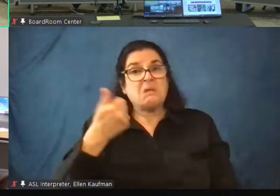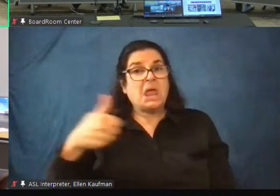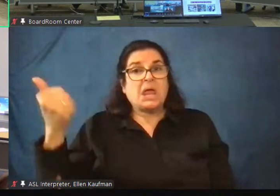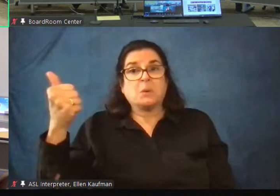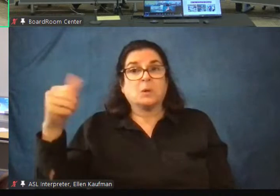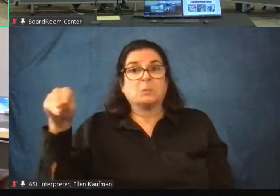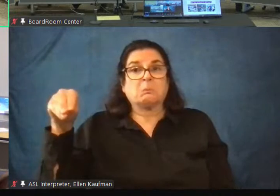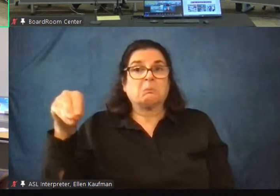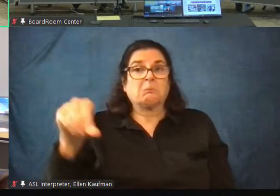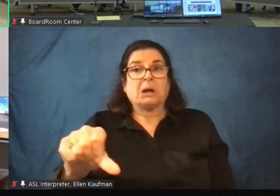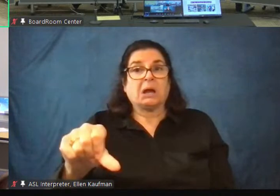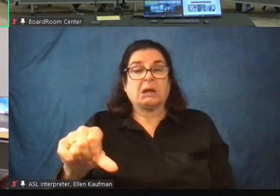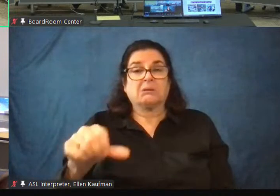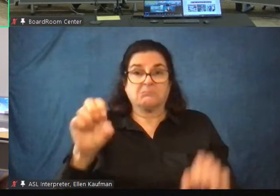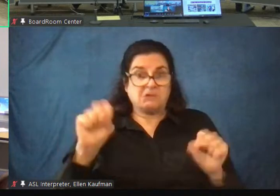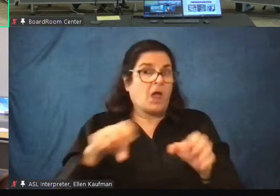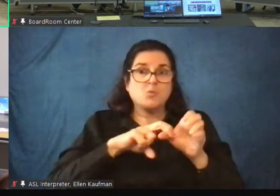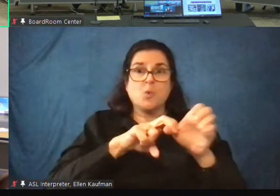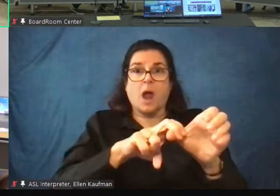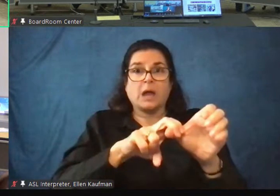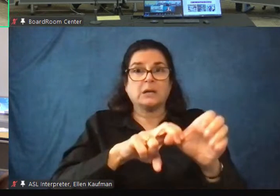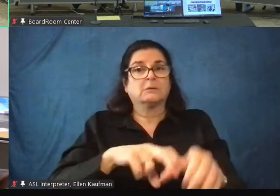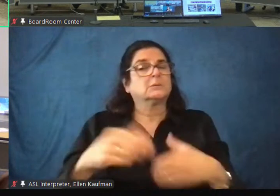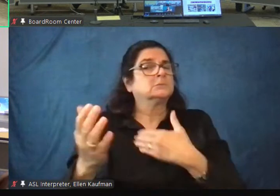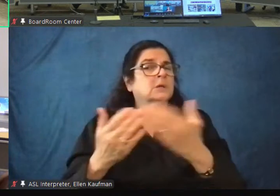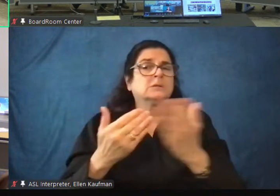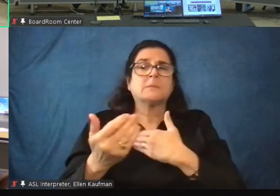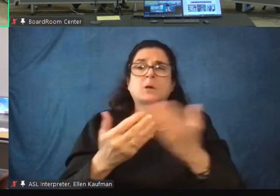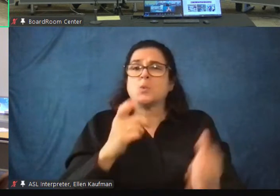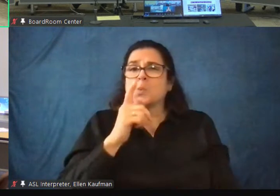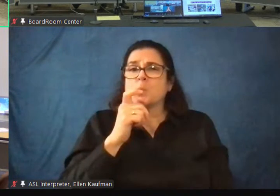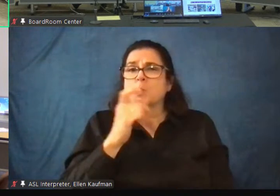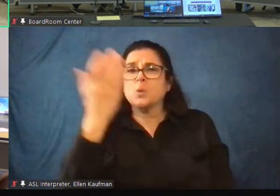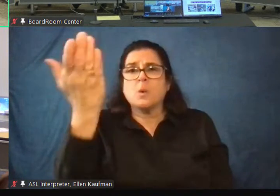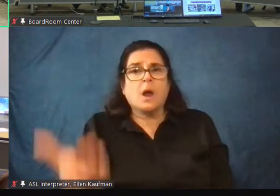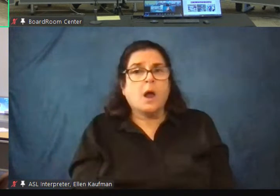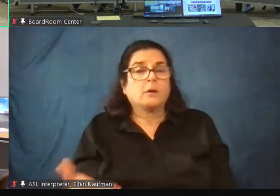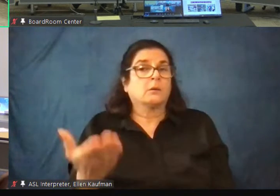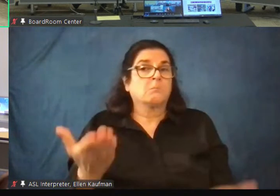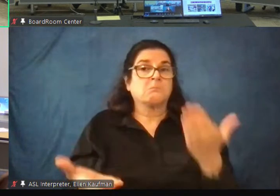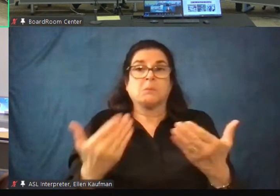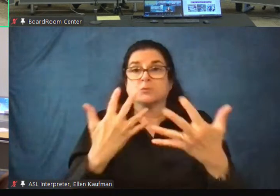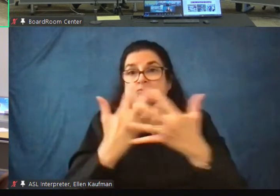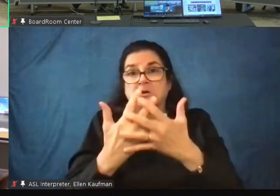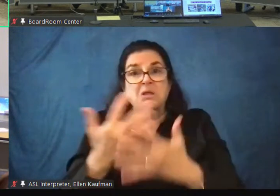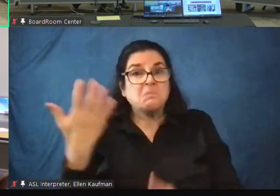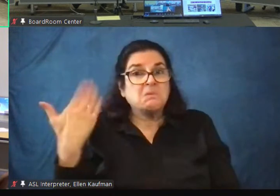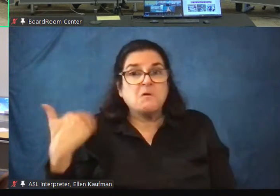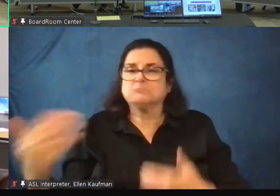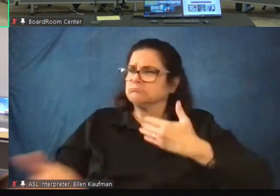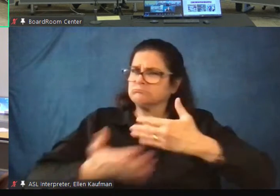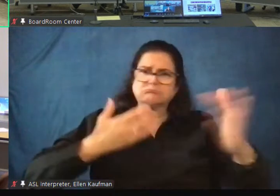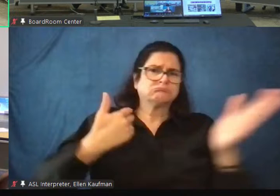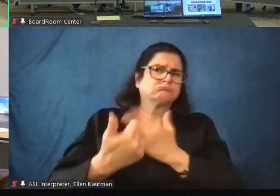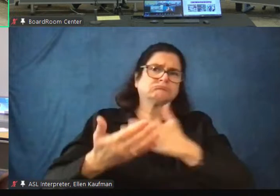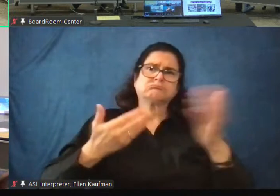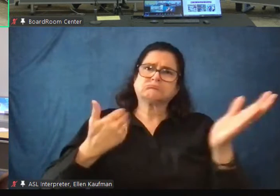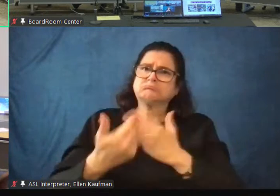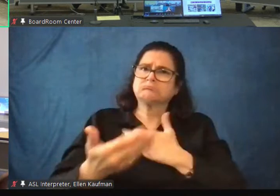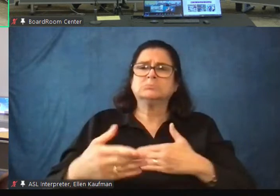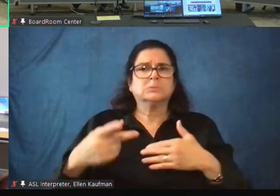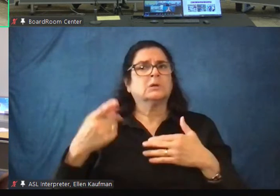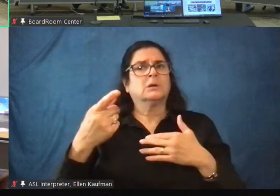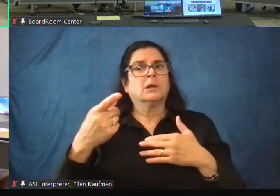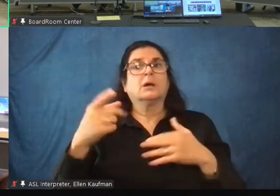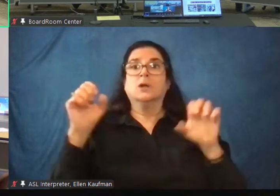to ride. And that means regardless of your background, regardless of your criminal history, regardless of any other issues that may be out there, you